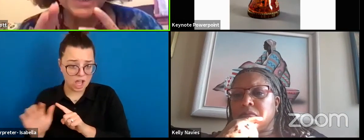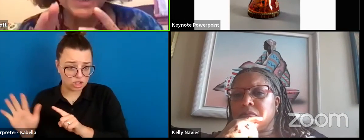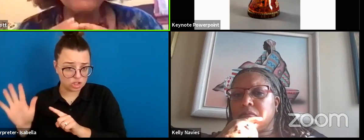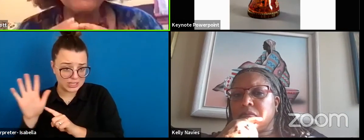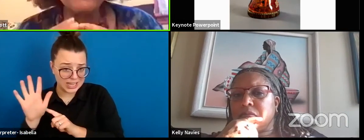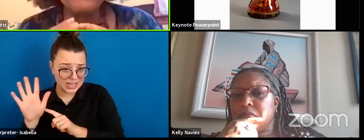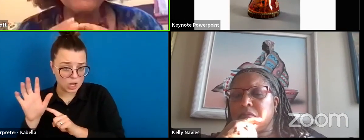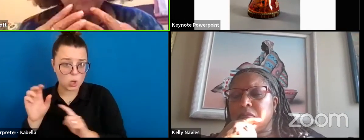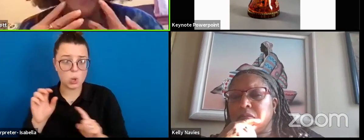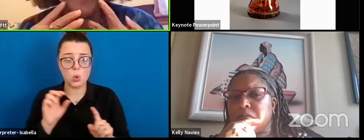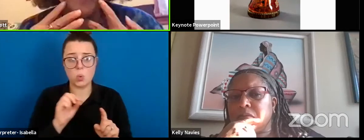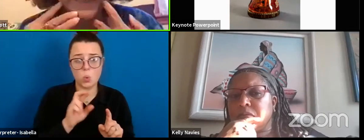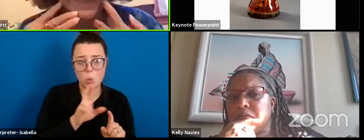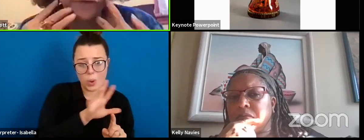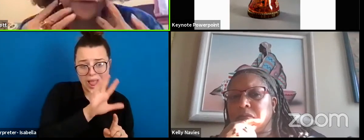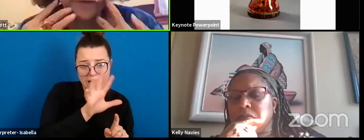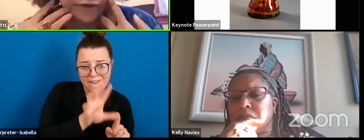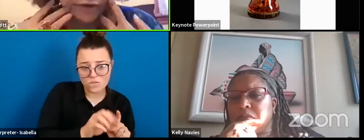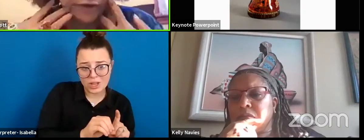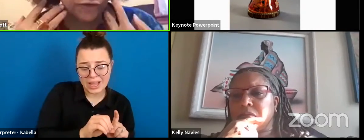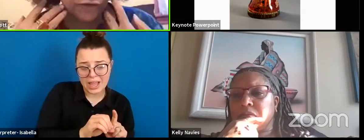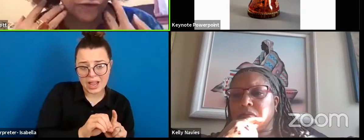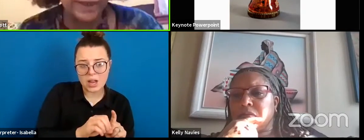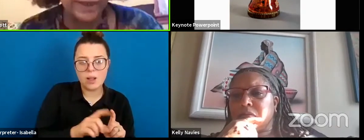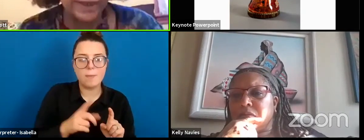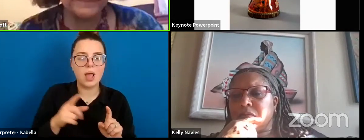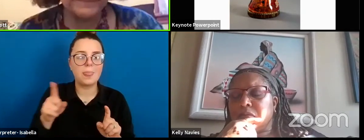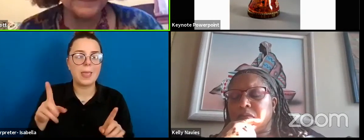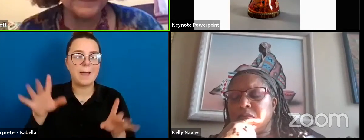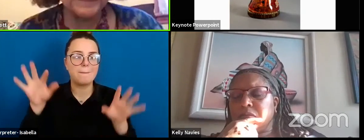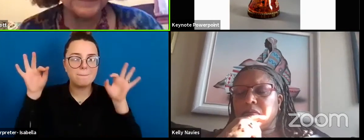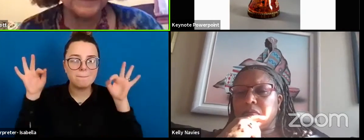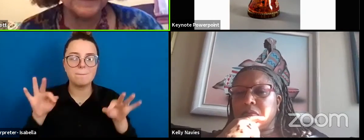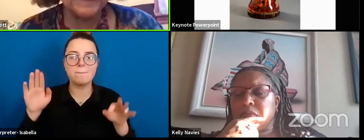an African woman who bleached herself so white.